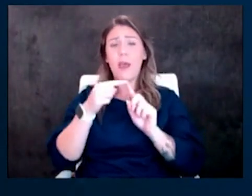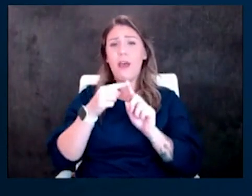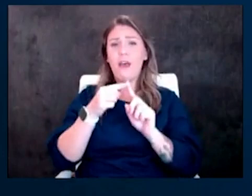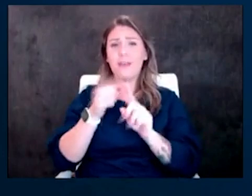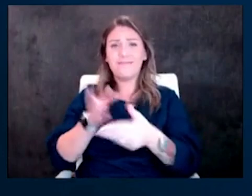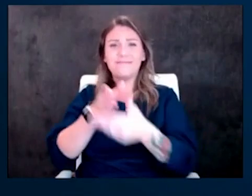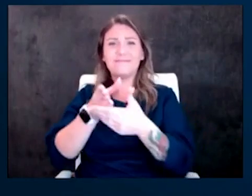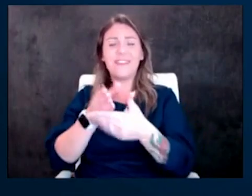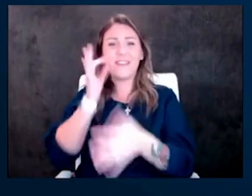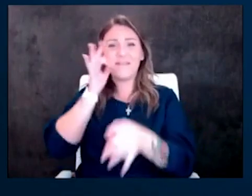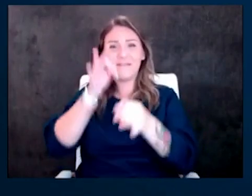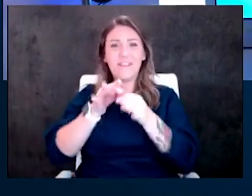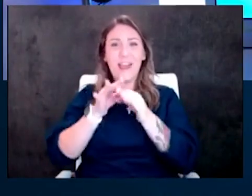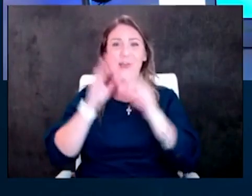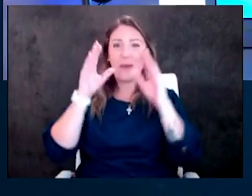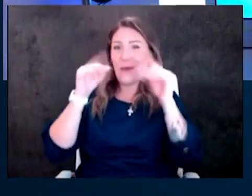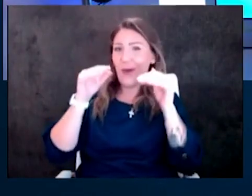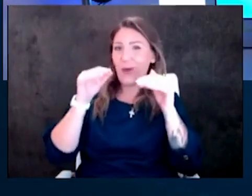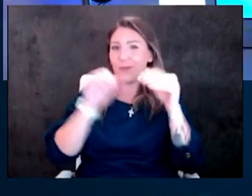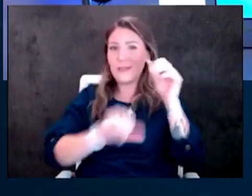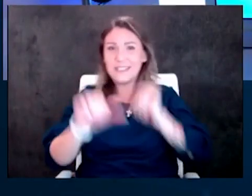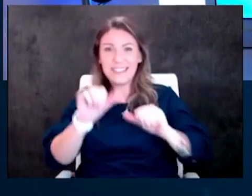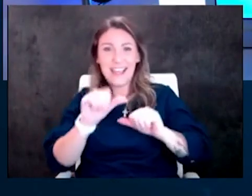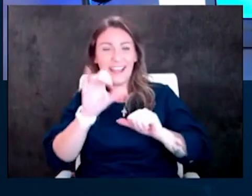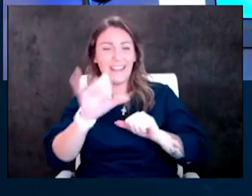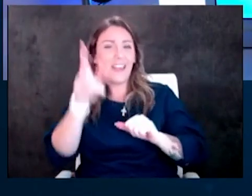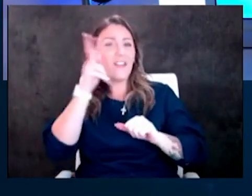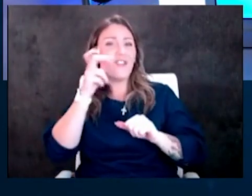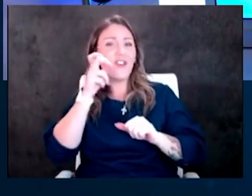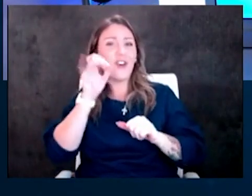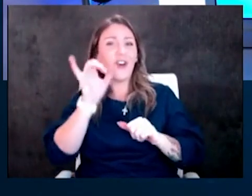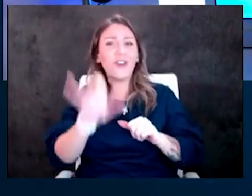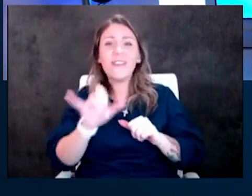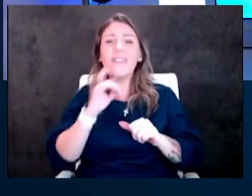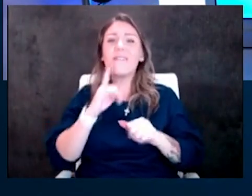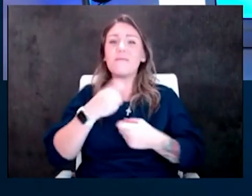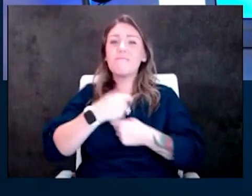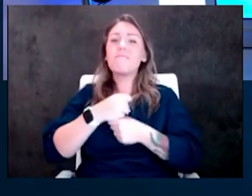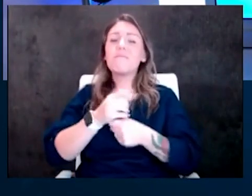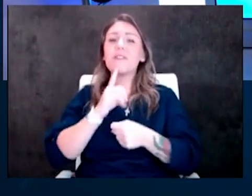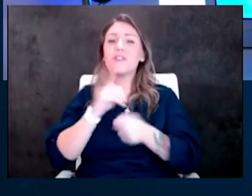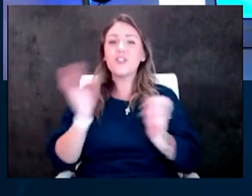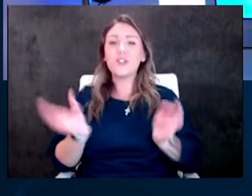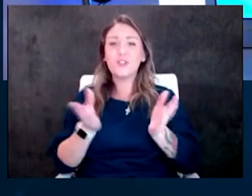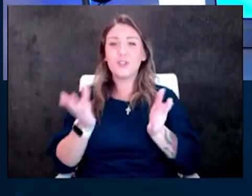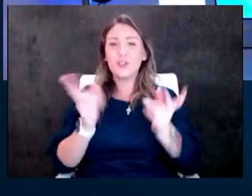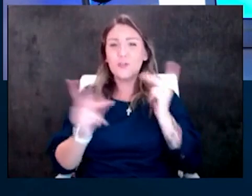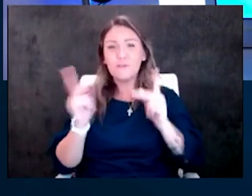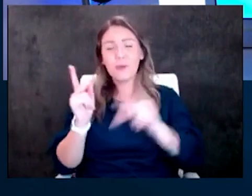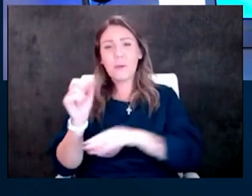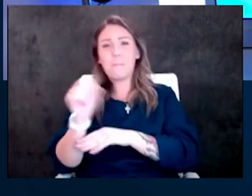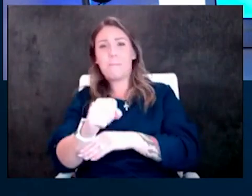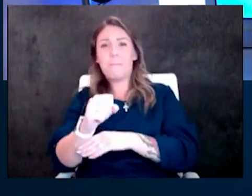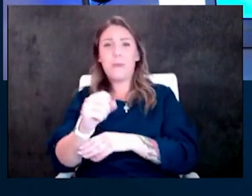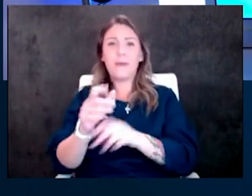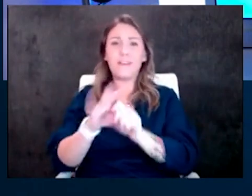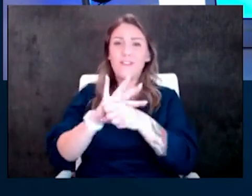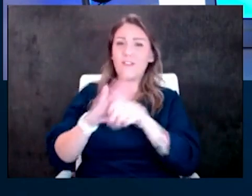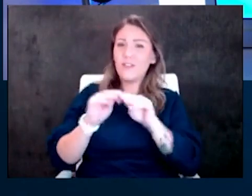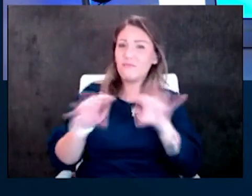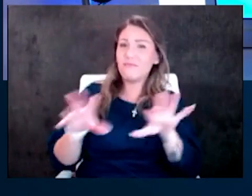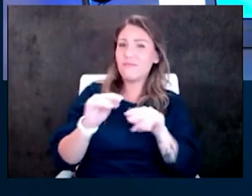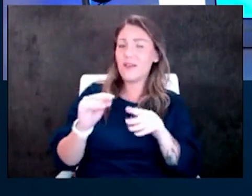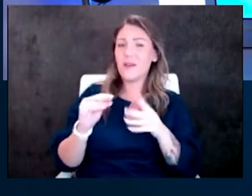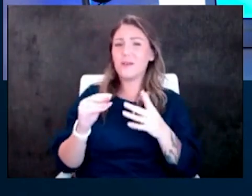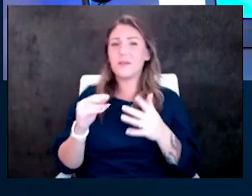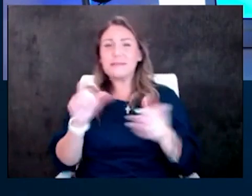say, we've turned that phrase here a lot because we've tried to make sure we encourage folks to get through this pandemic, waiting on the science, and then here's science, and here's some